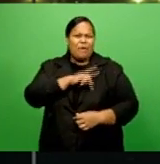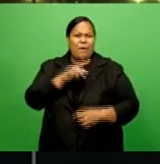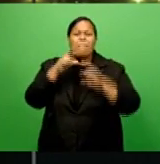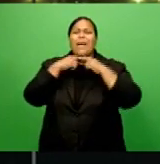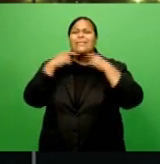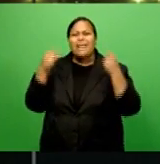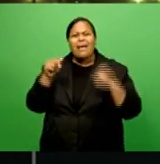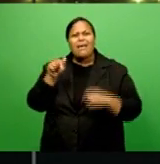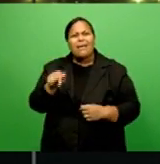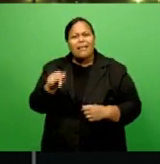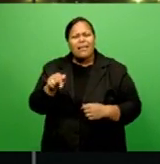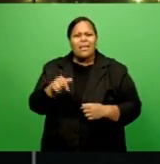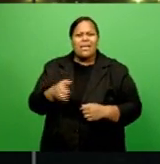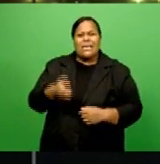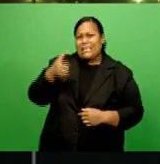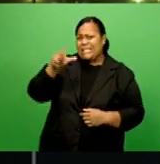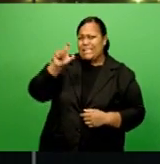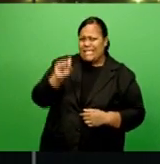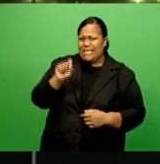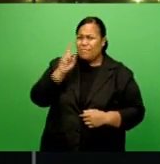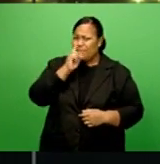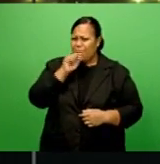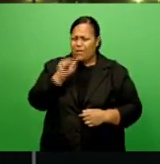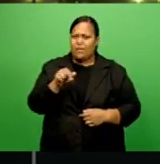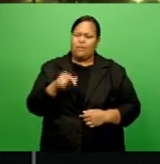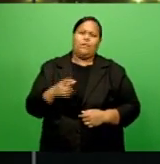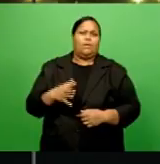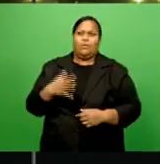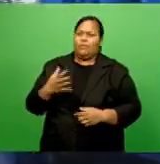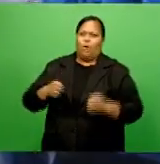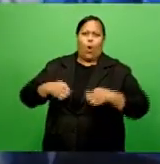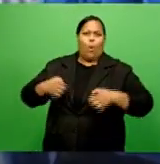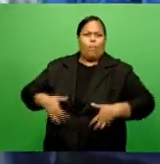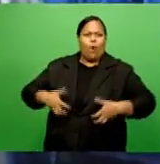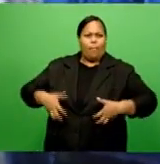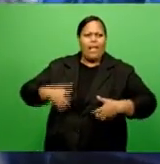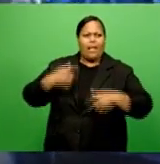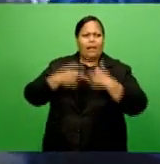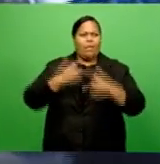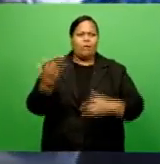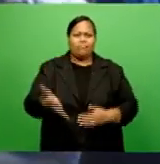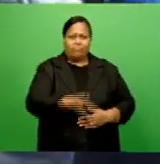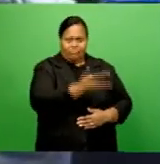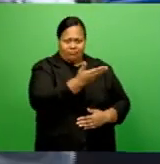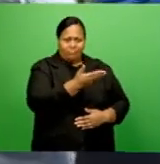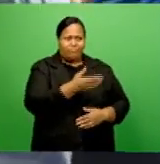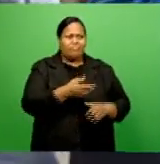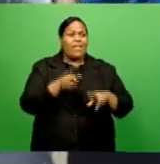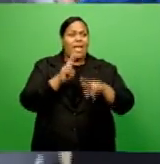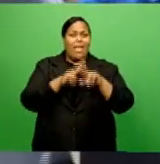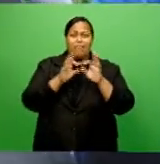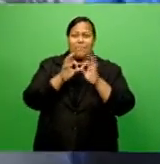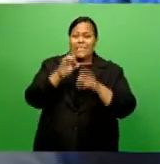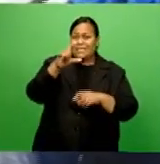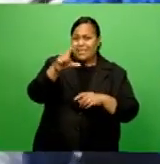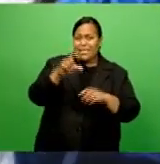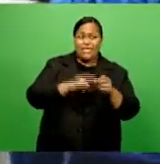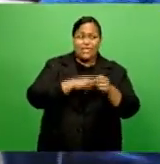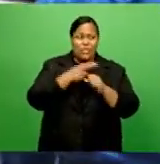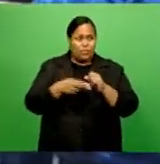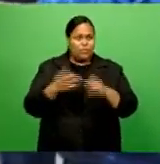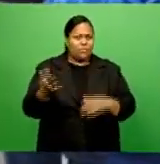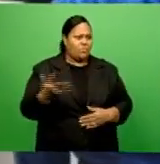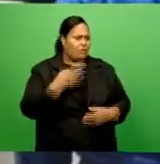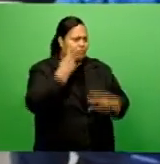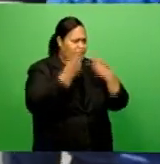claiming that their pastor is using a dictatorship style of leadership. FBC News visited the church today, witnessing the commotion between